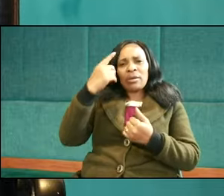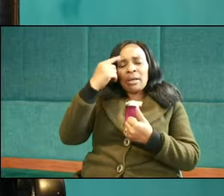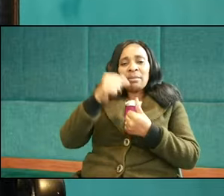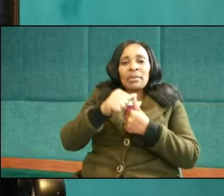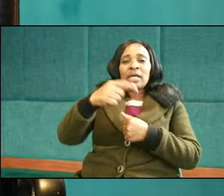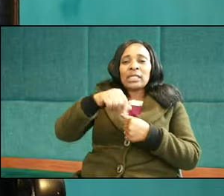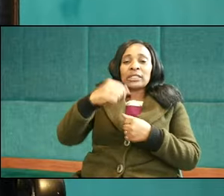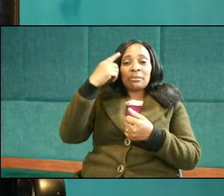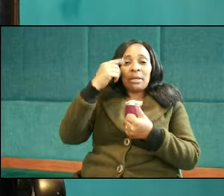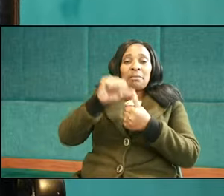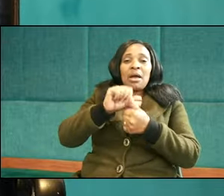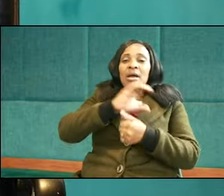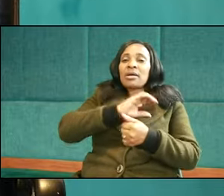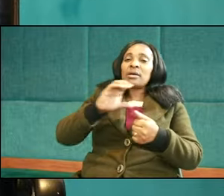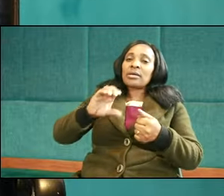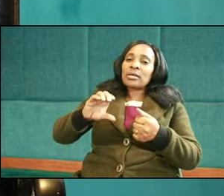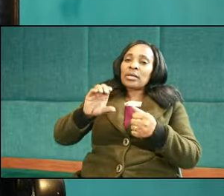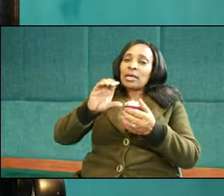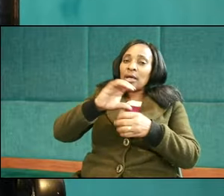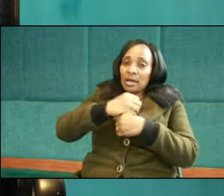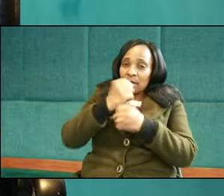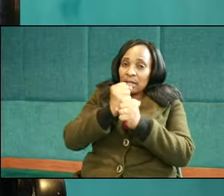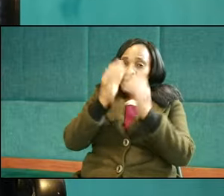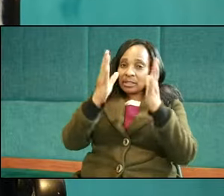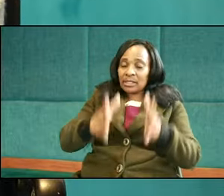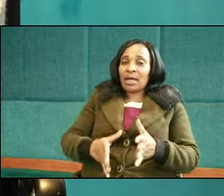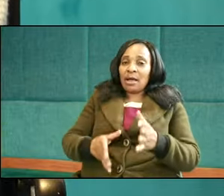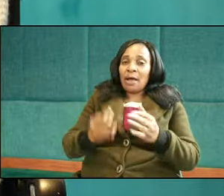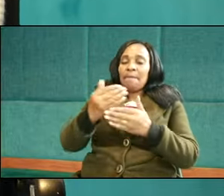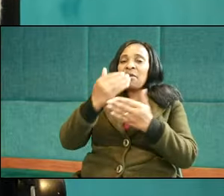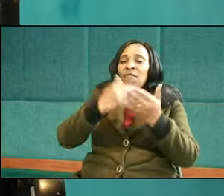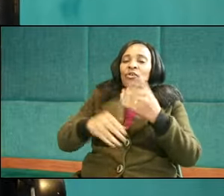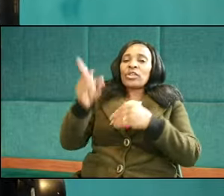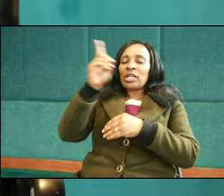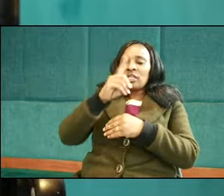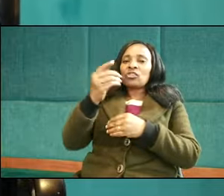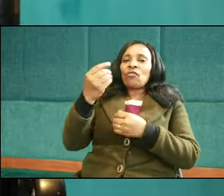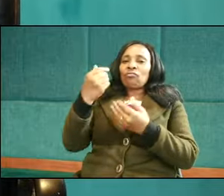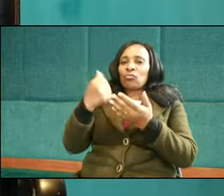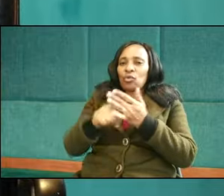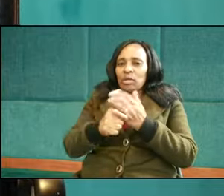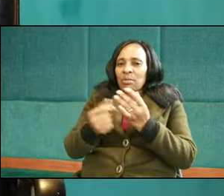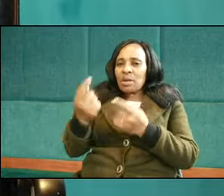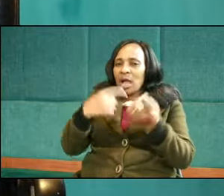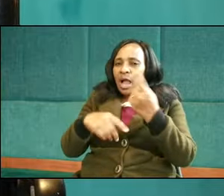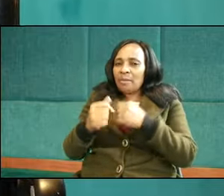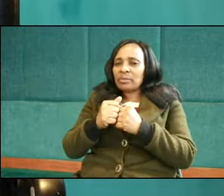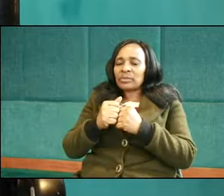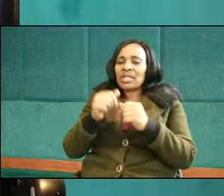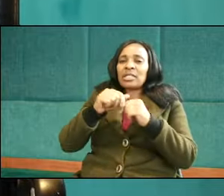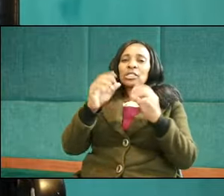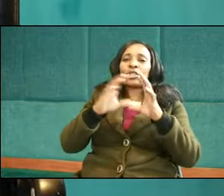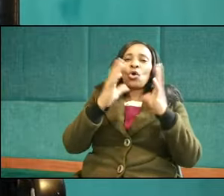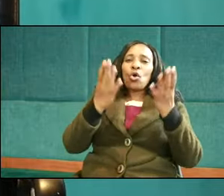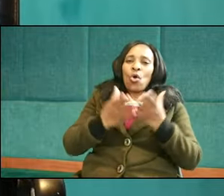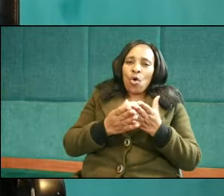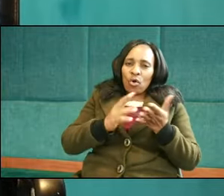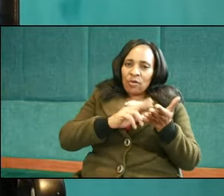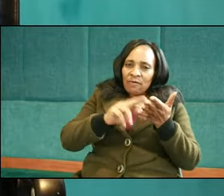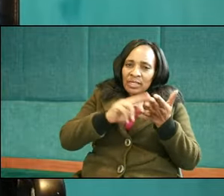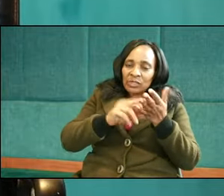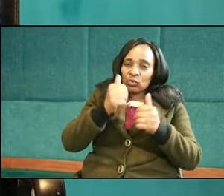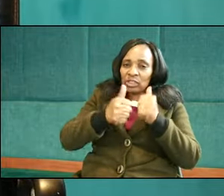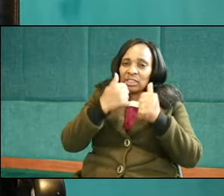your Creator in the days of your youth, before the days of trouble come. And it's a whole poetic paragraph that